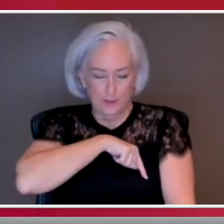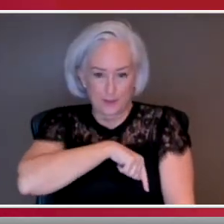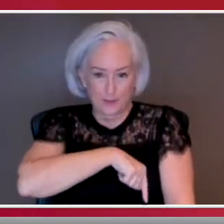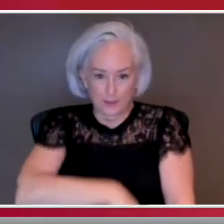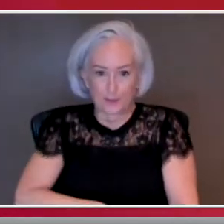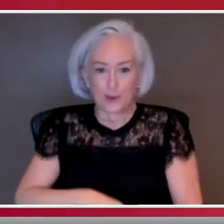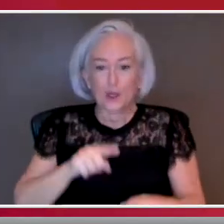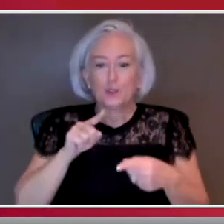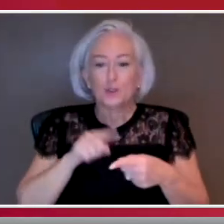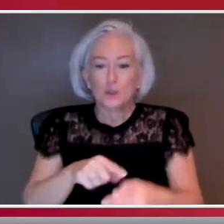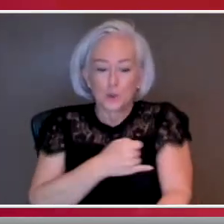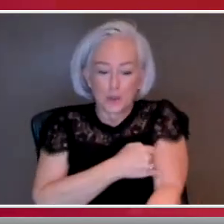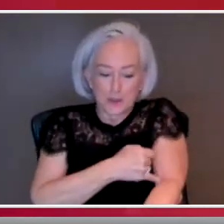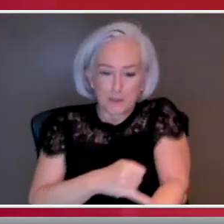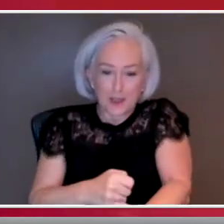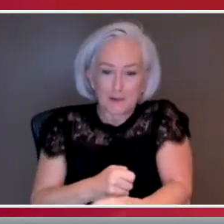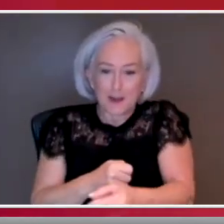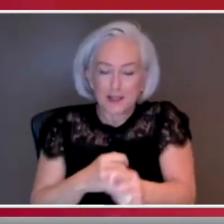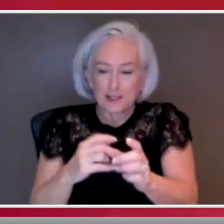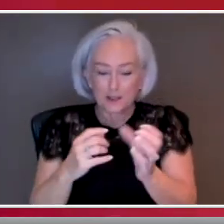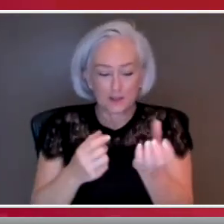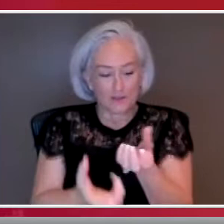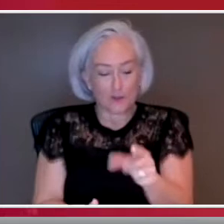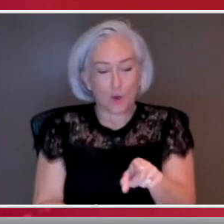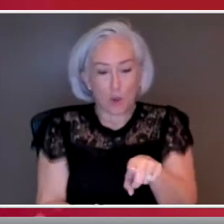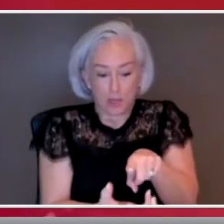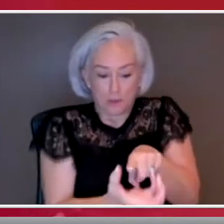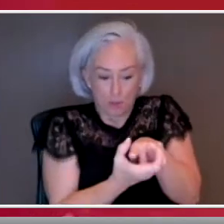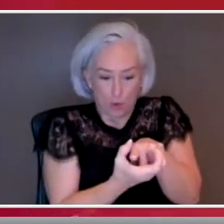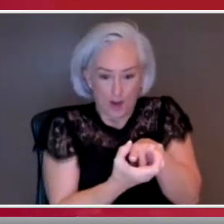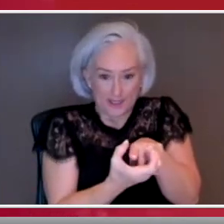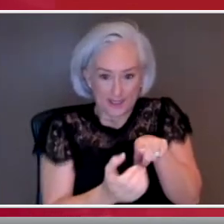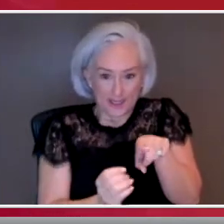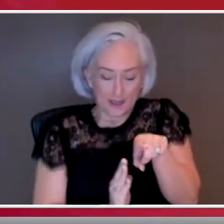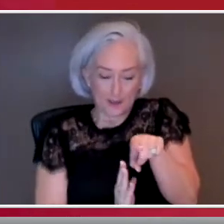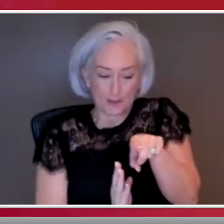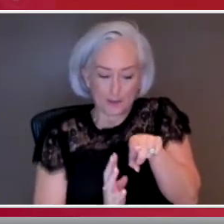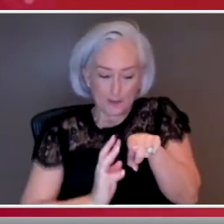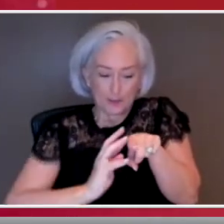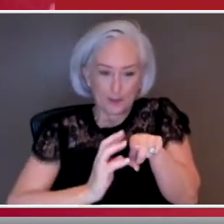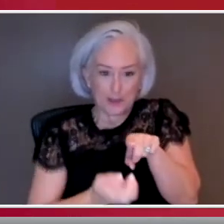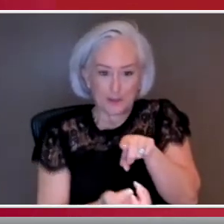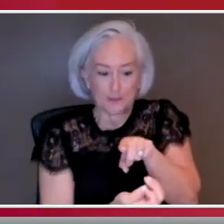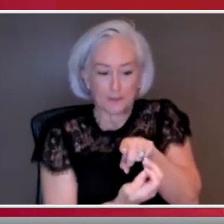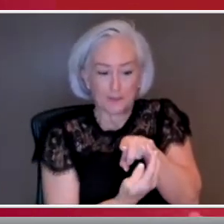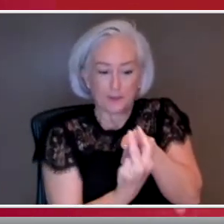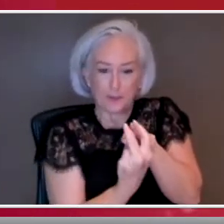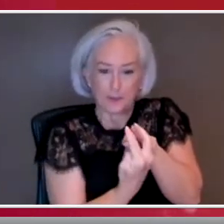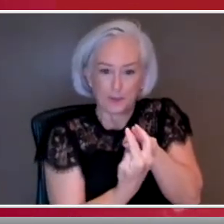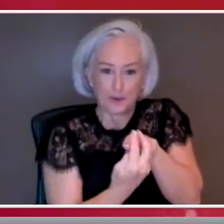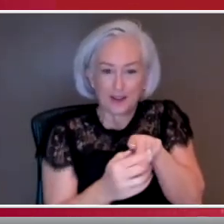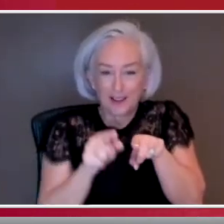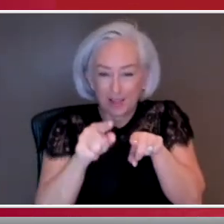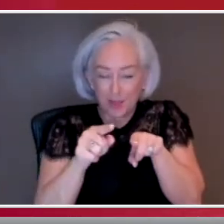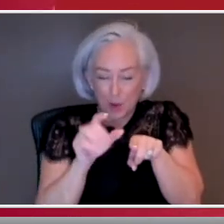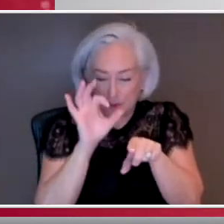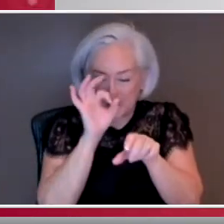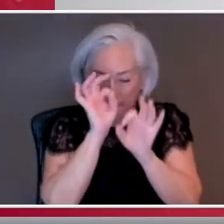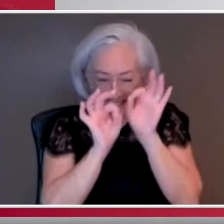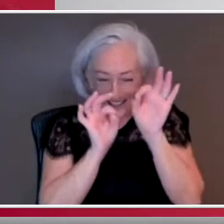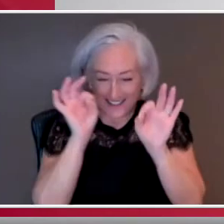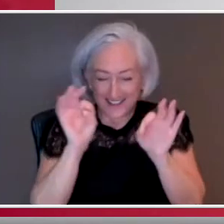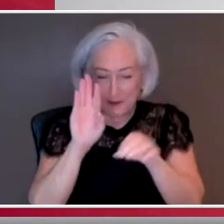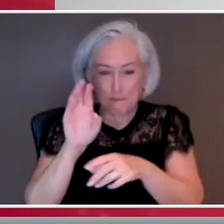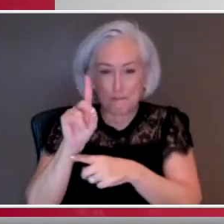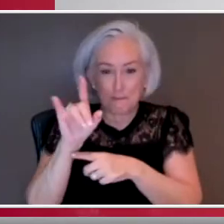prostate. And the goal is to get those small beads that go out into the very small blood vessels in the prostate. They get